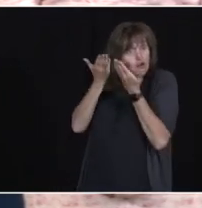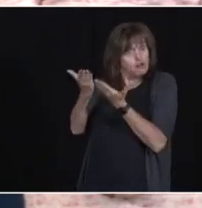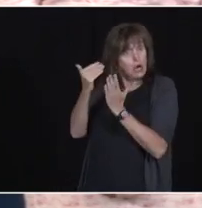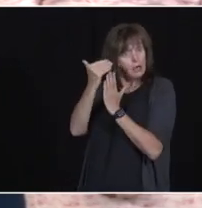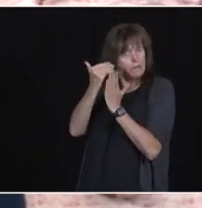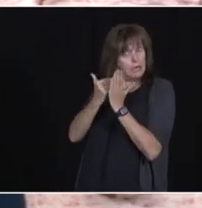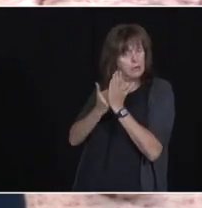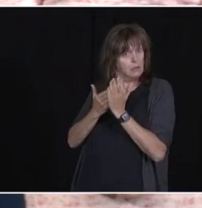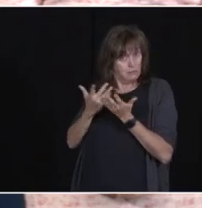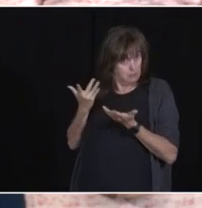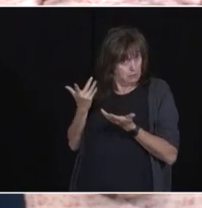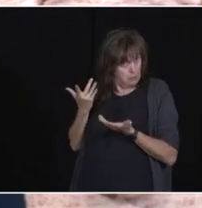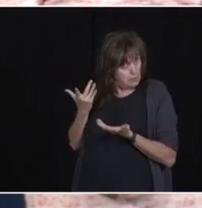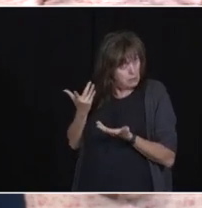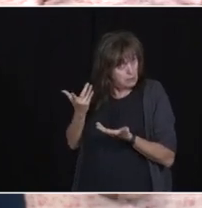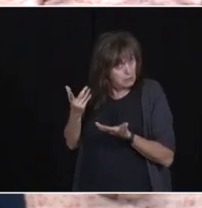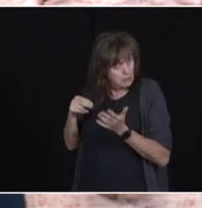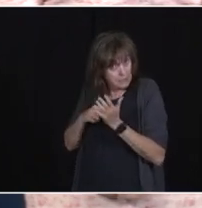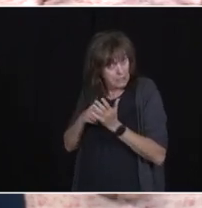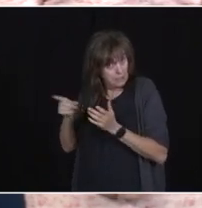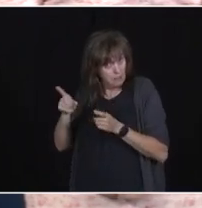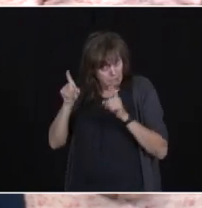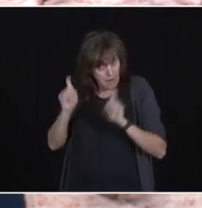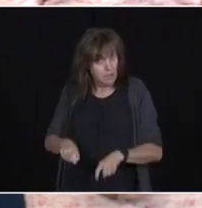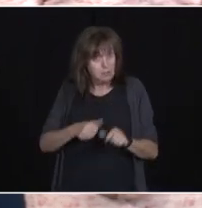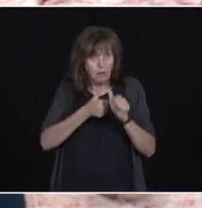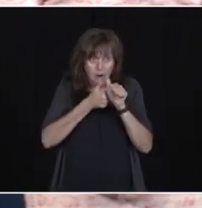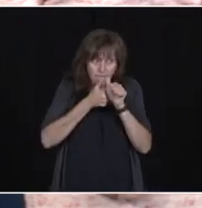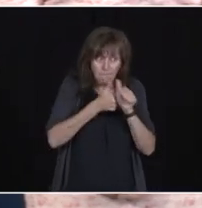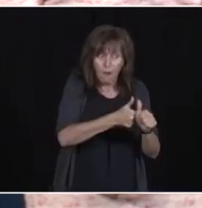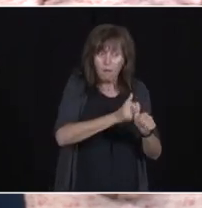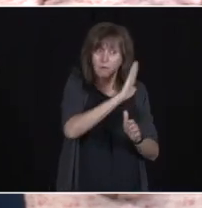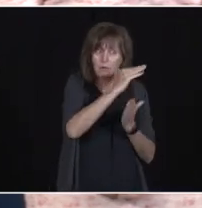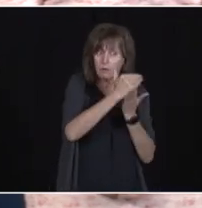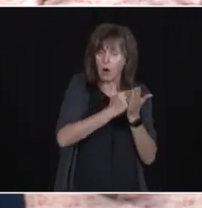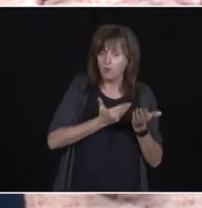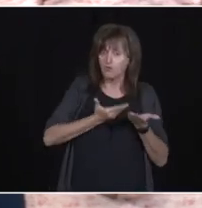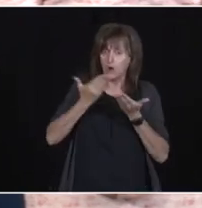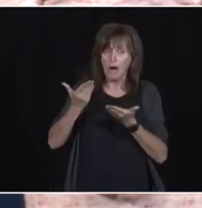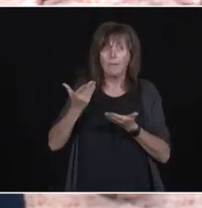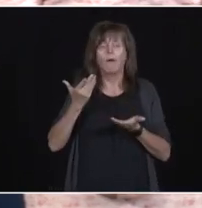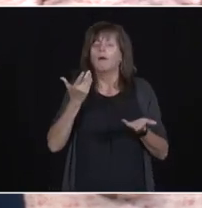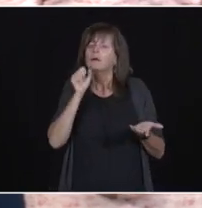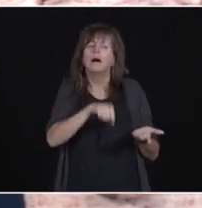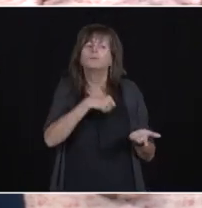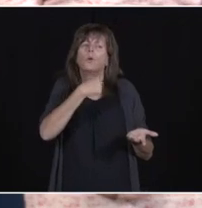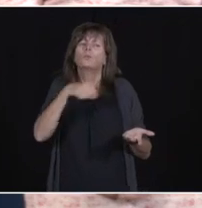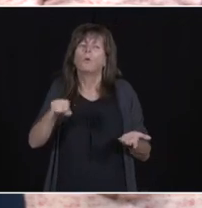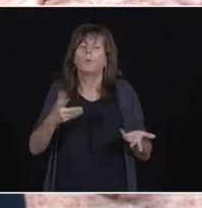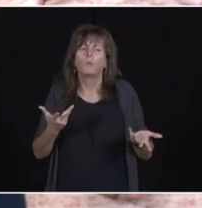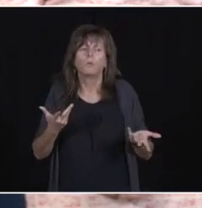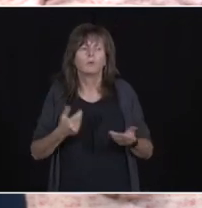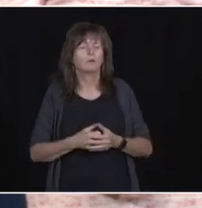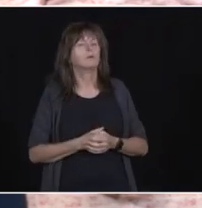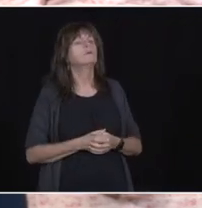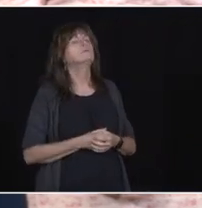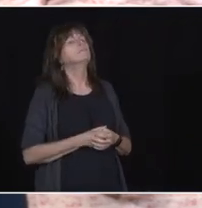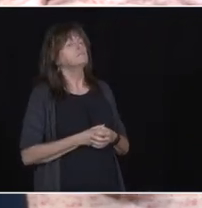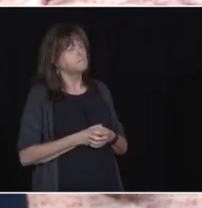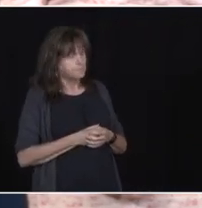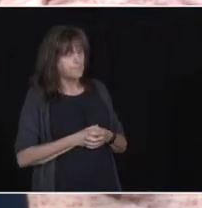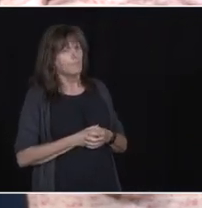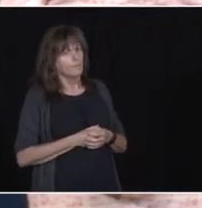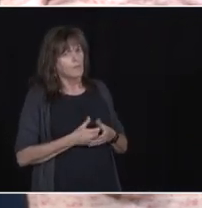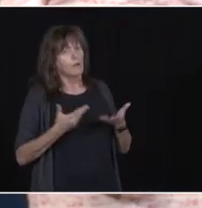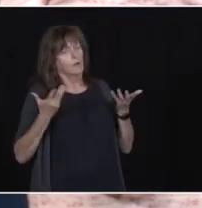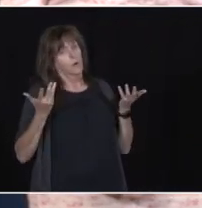make recommendations? Well, again, Mark, that's going to be up to the commission. It's going to be totally independent. They're going to have free